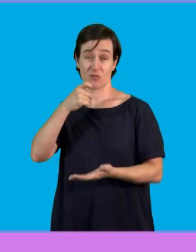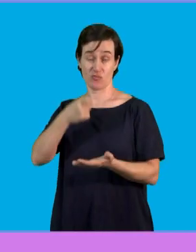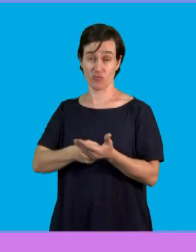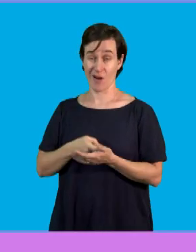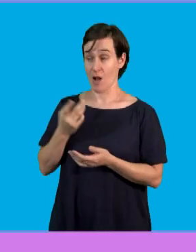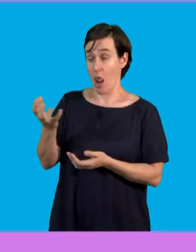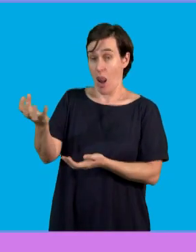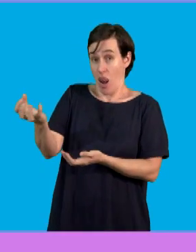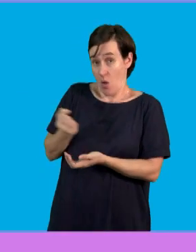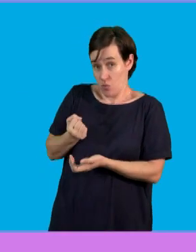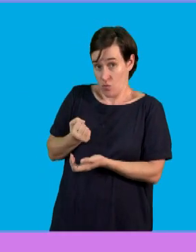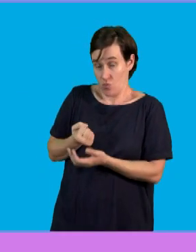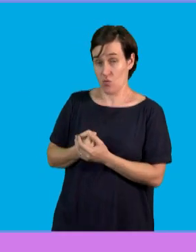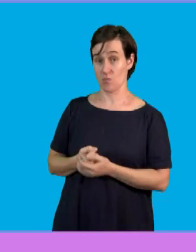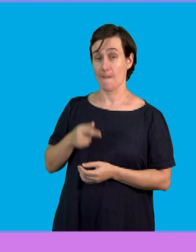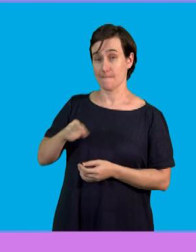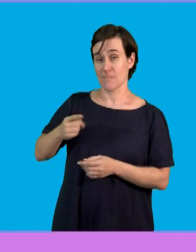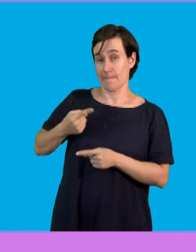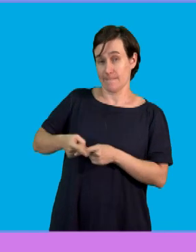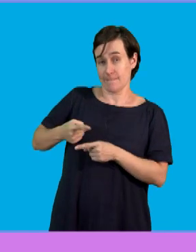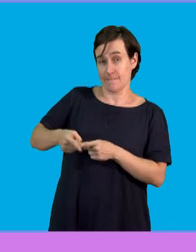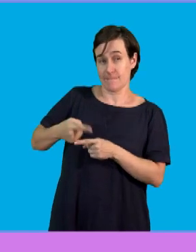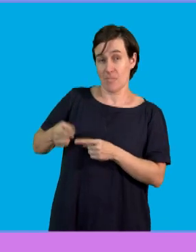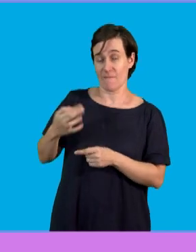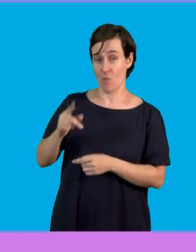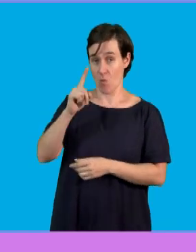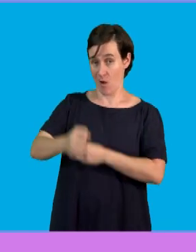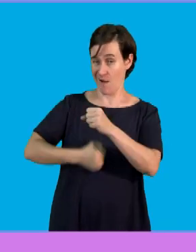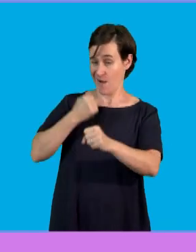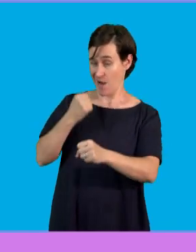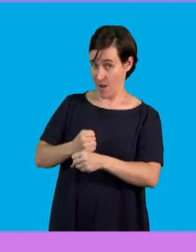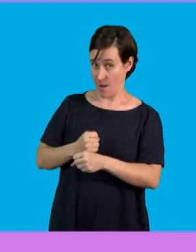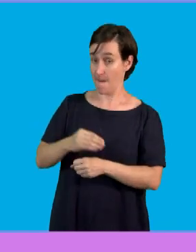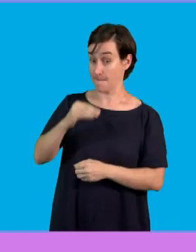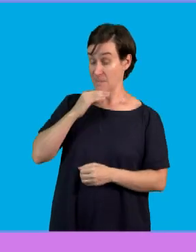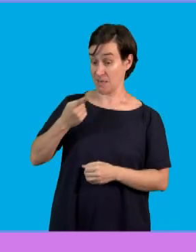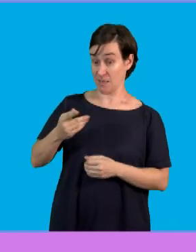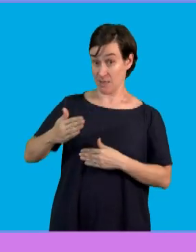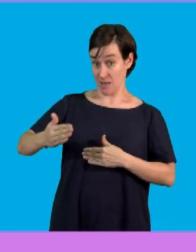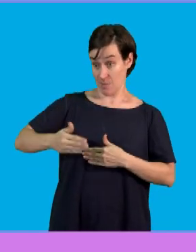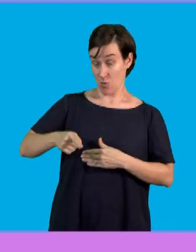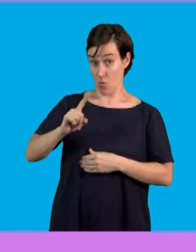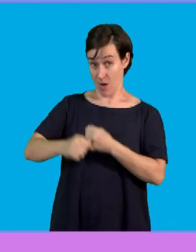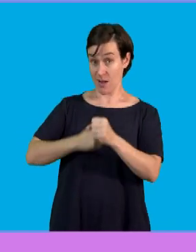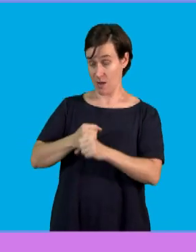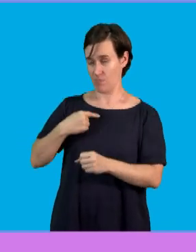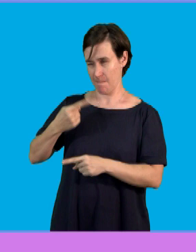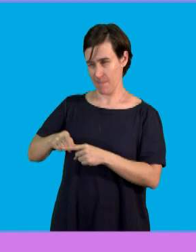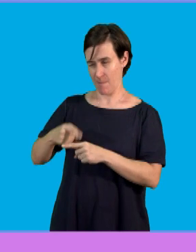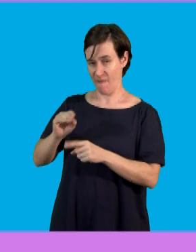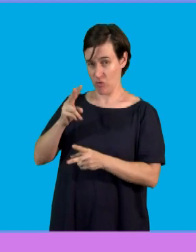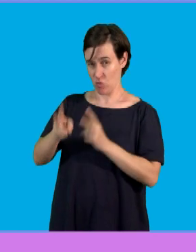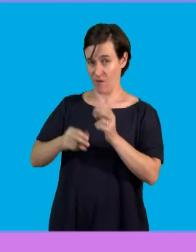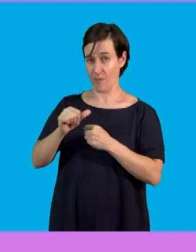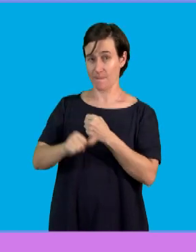was taken as a loan to be paid back in a period of 1 year, meaning it should be paid over 12 months at